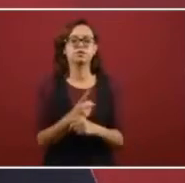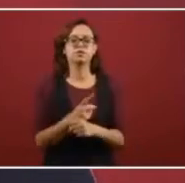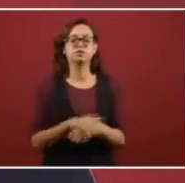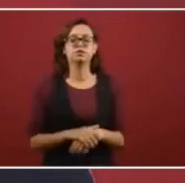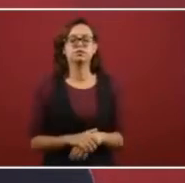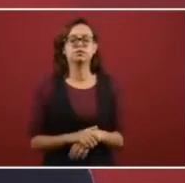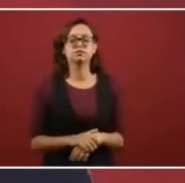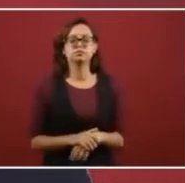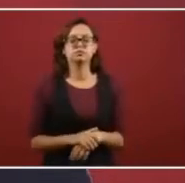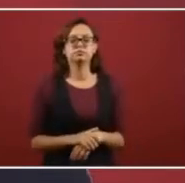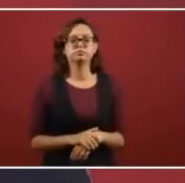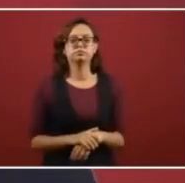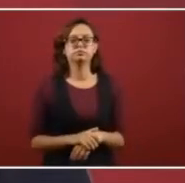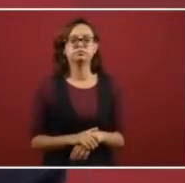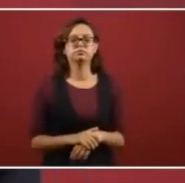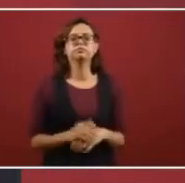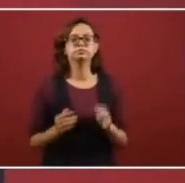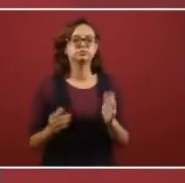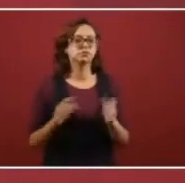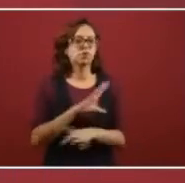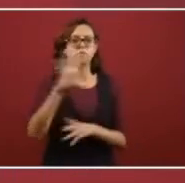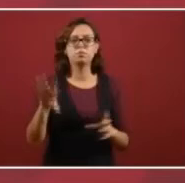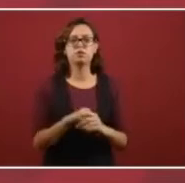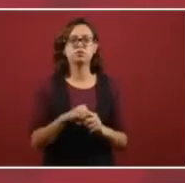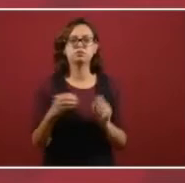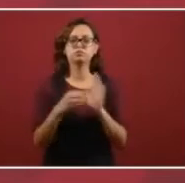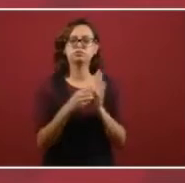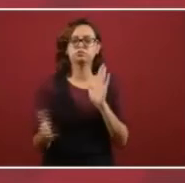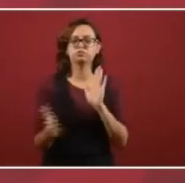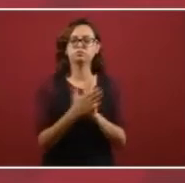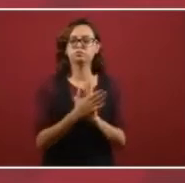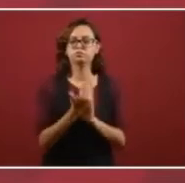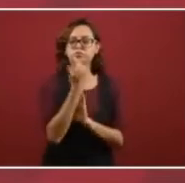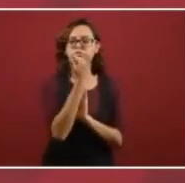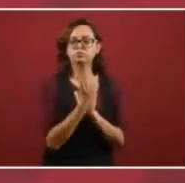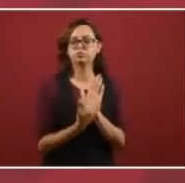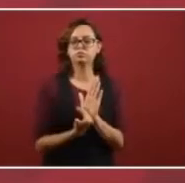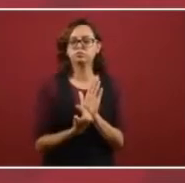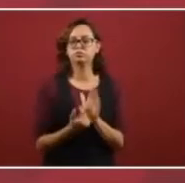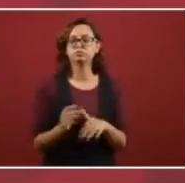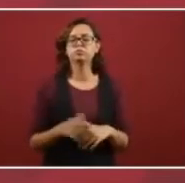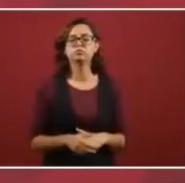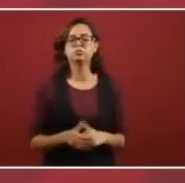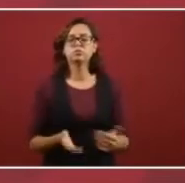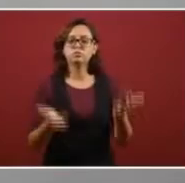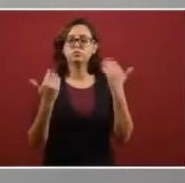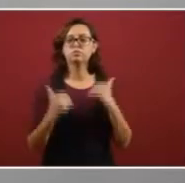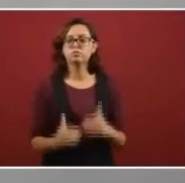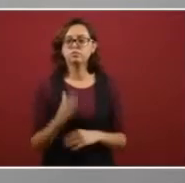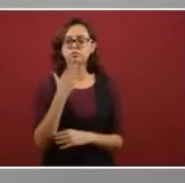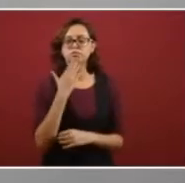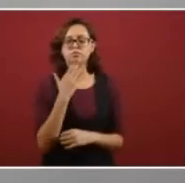when it comes to public security. And here, it's all in here, exposed.